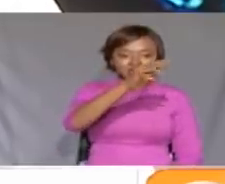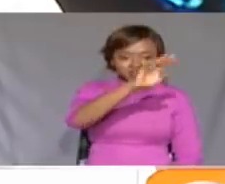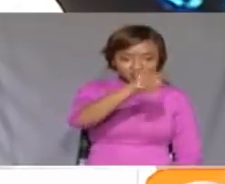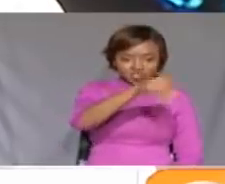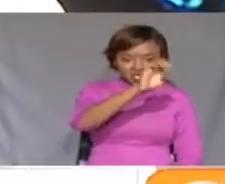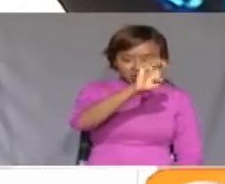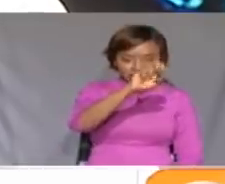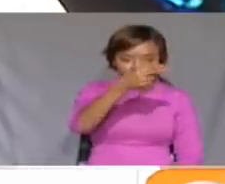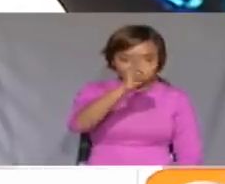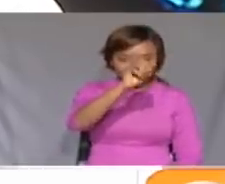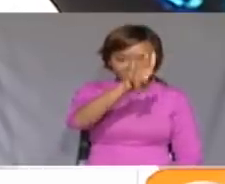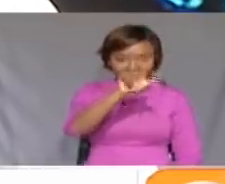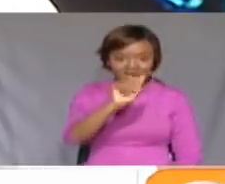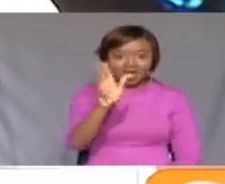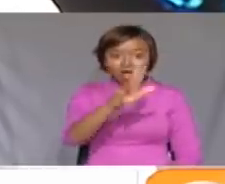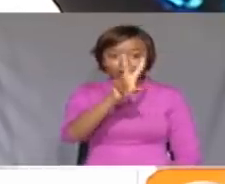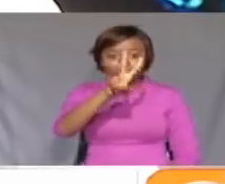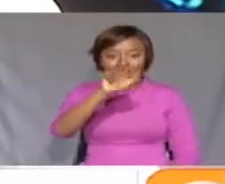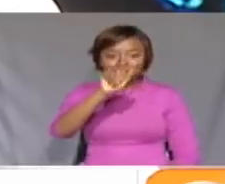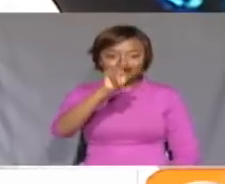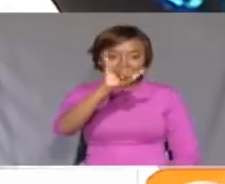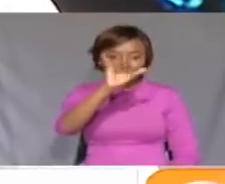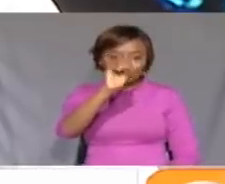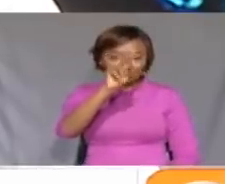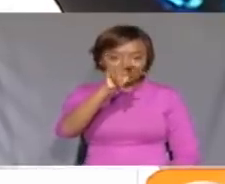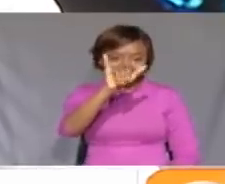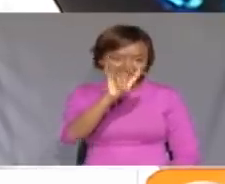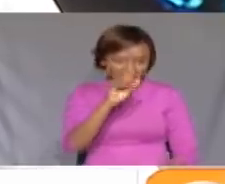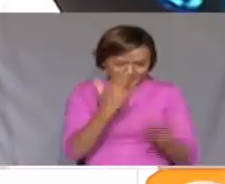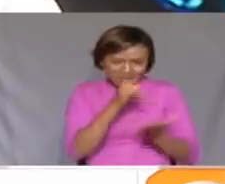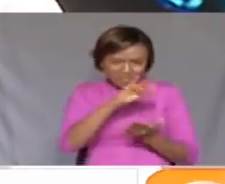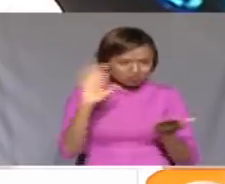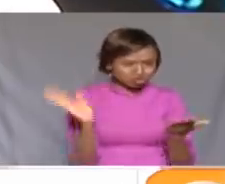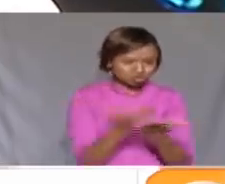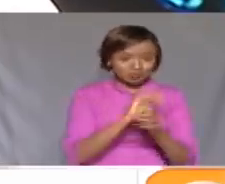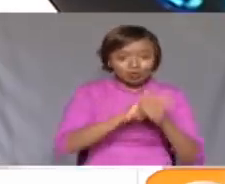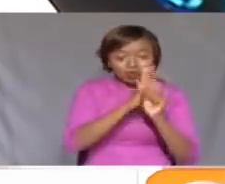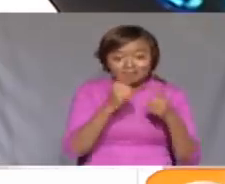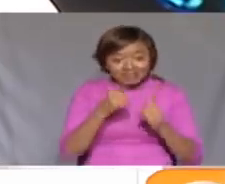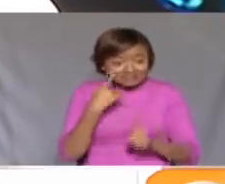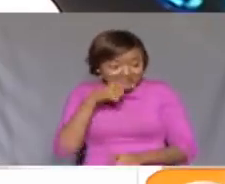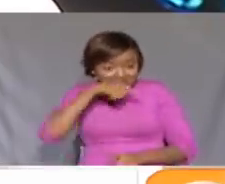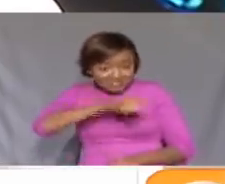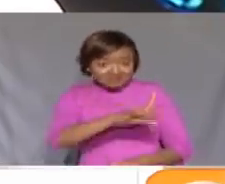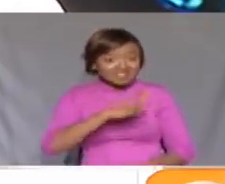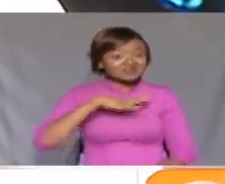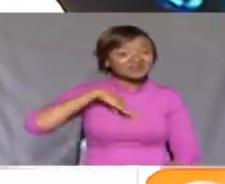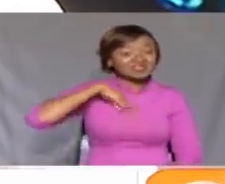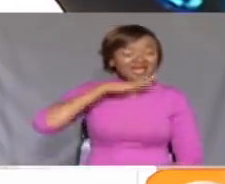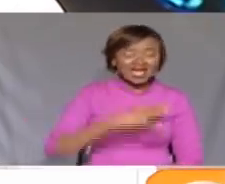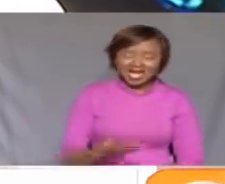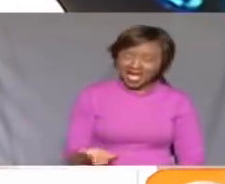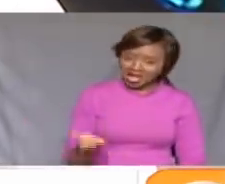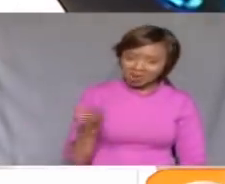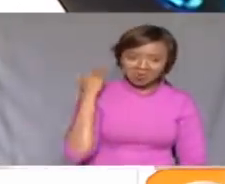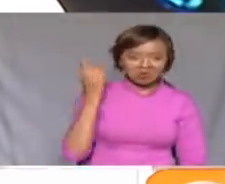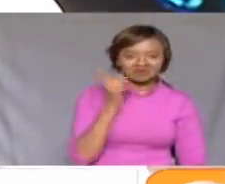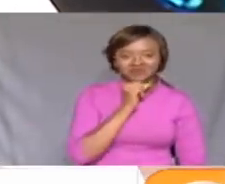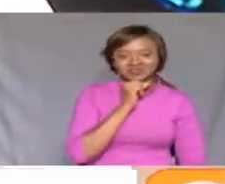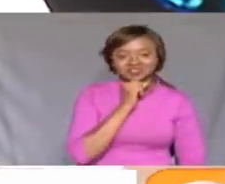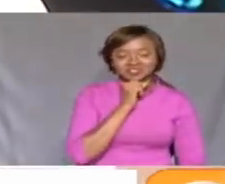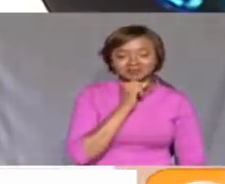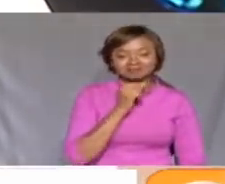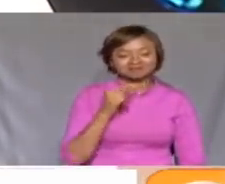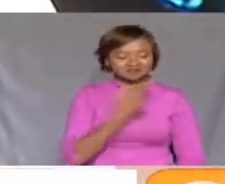could have tackled coronavirus. But you see, Jehovah Wanyonyi himself died long ago.